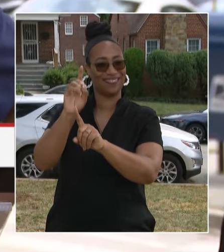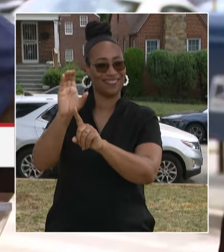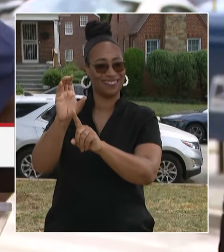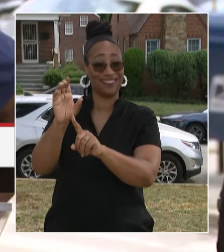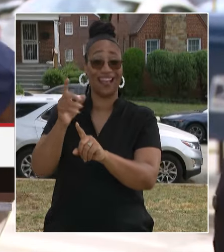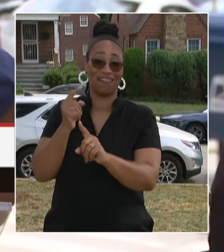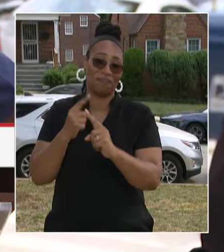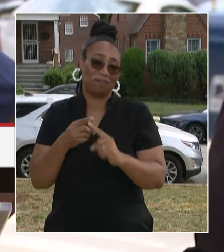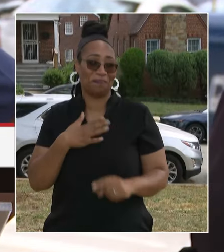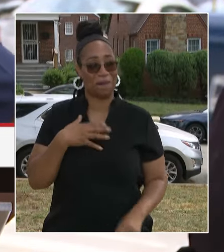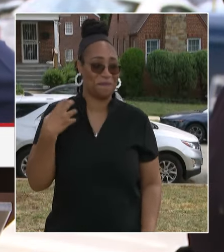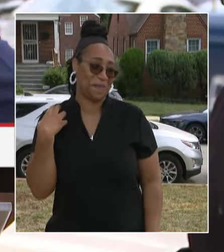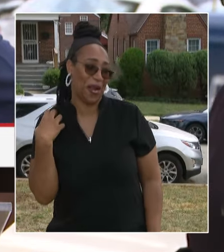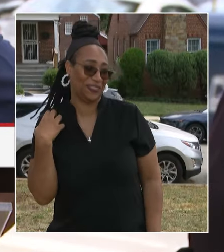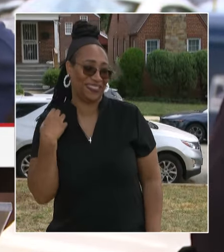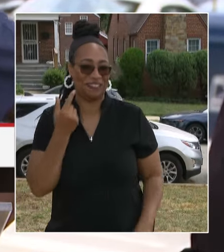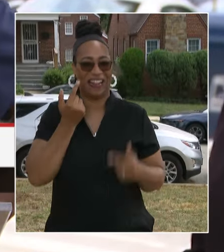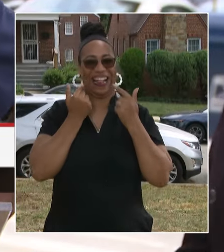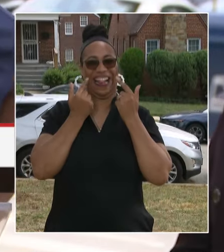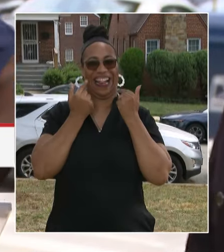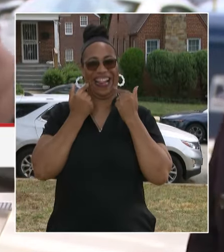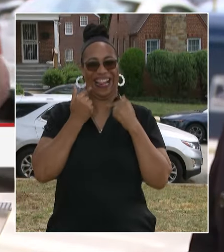So I get some kudos for that, Doc, right?